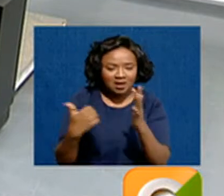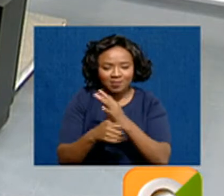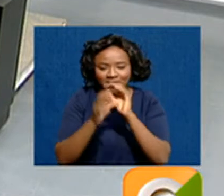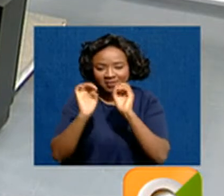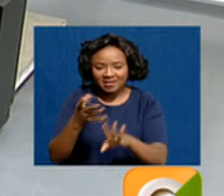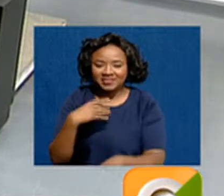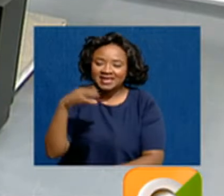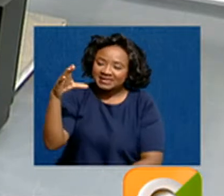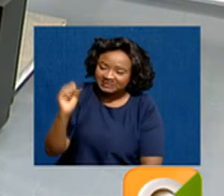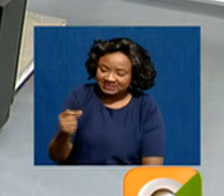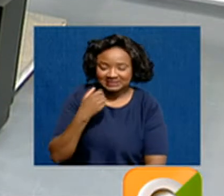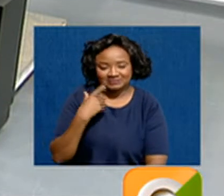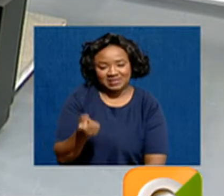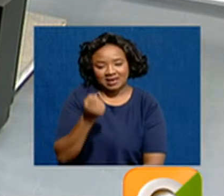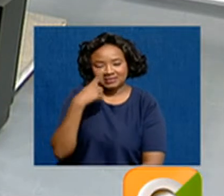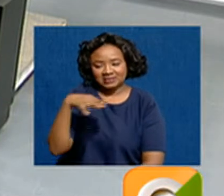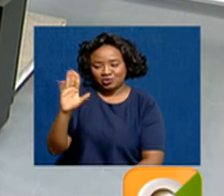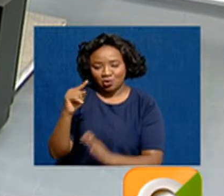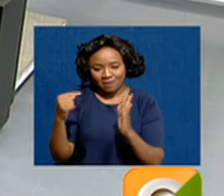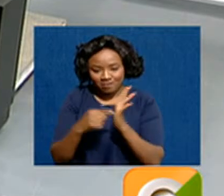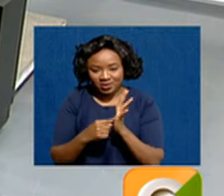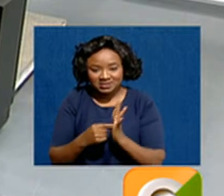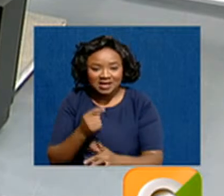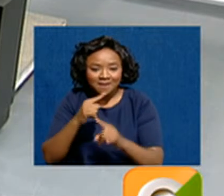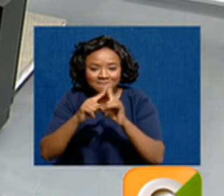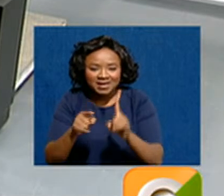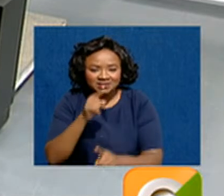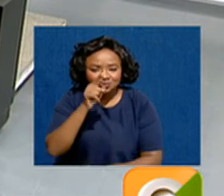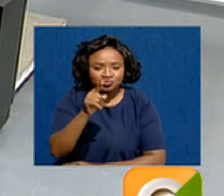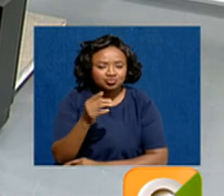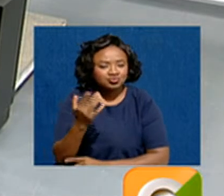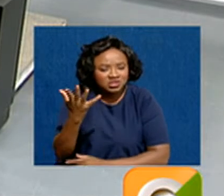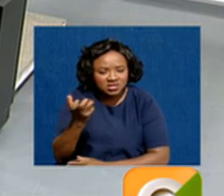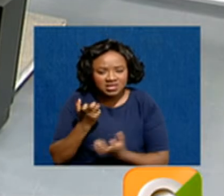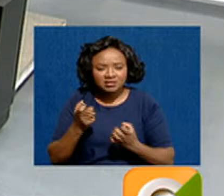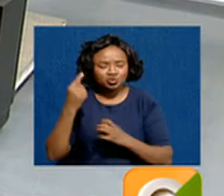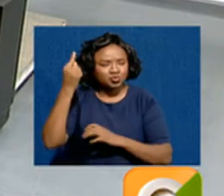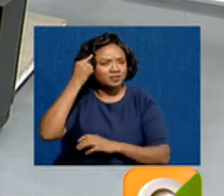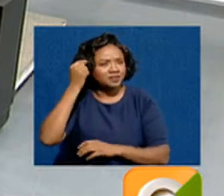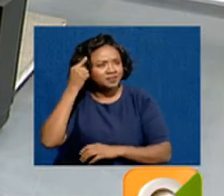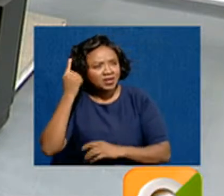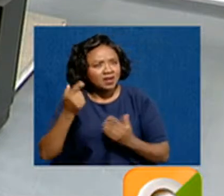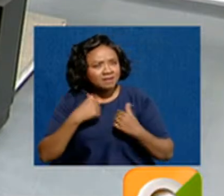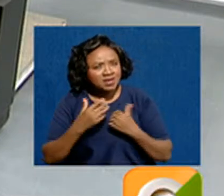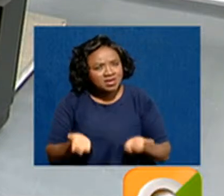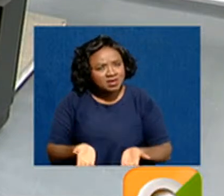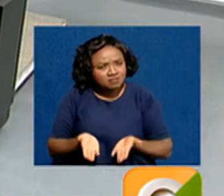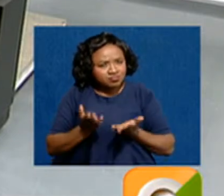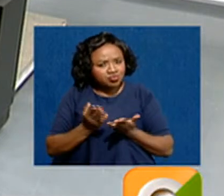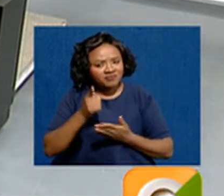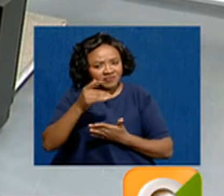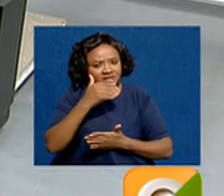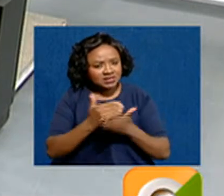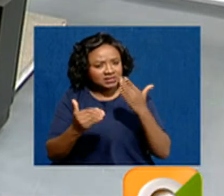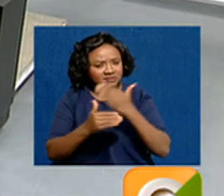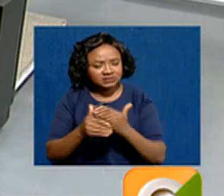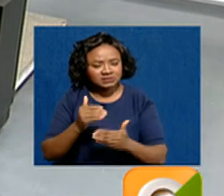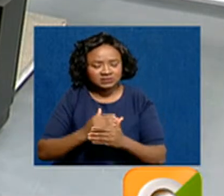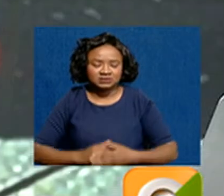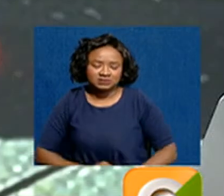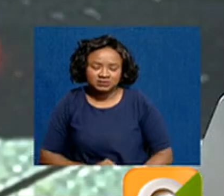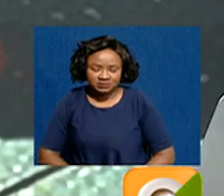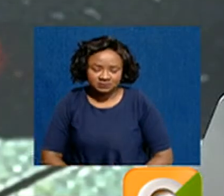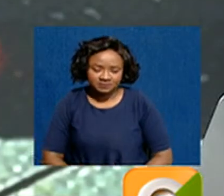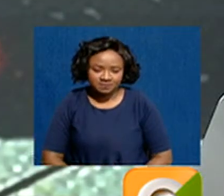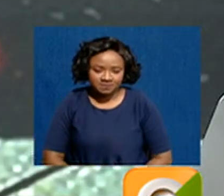point, Cabinet You ask yourself, how do you progressively improve your infrastructure within your means? Understood and explained. Yeah. The